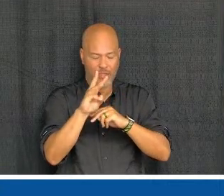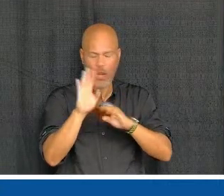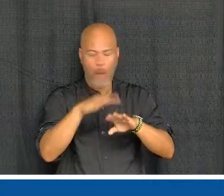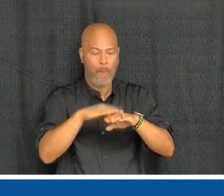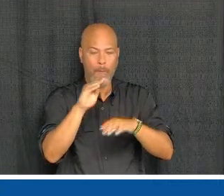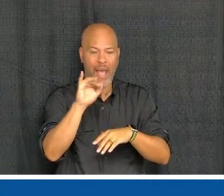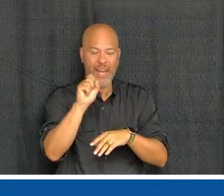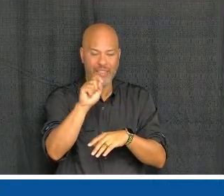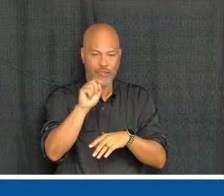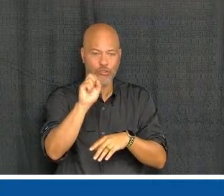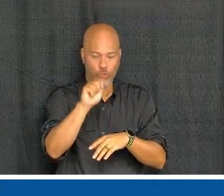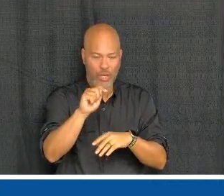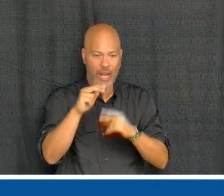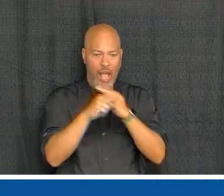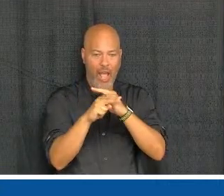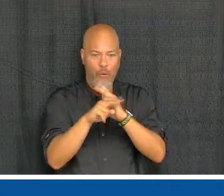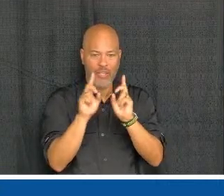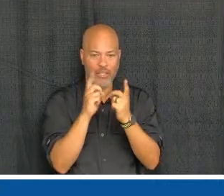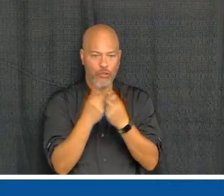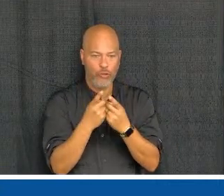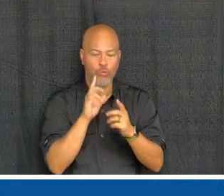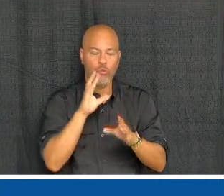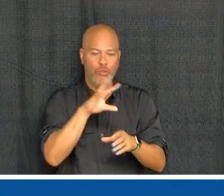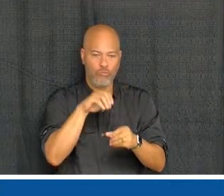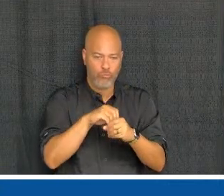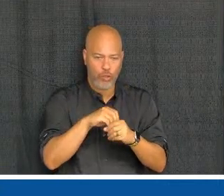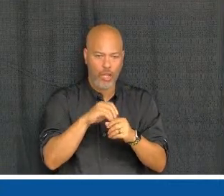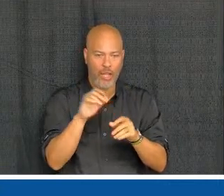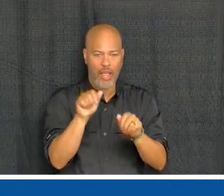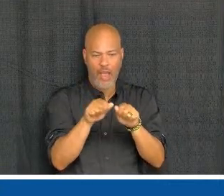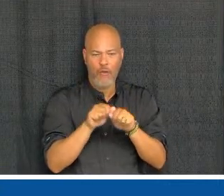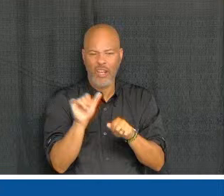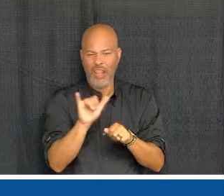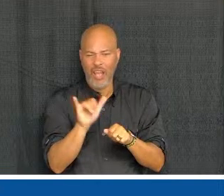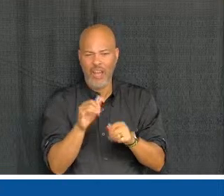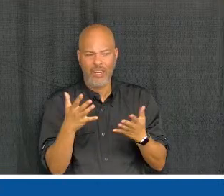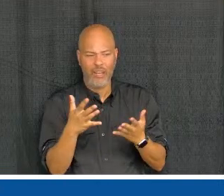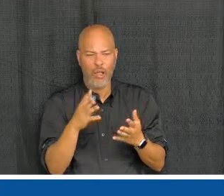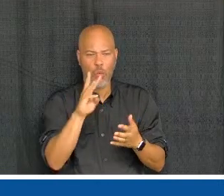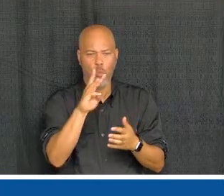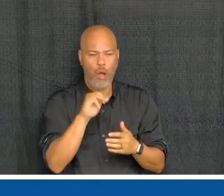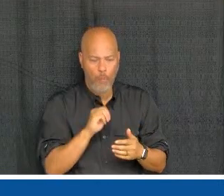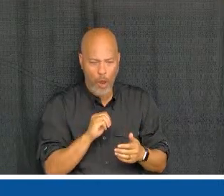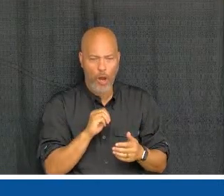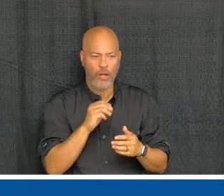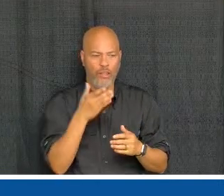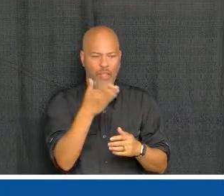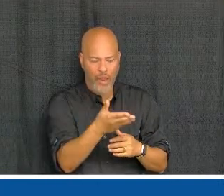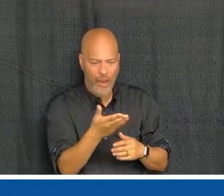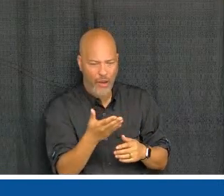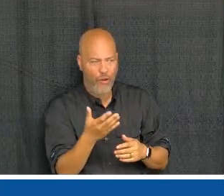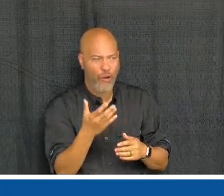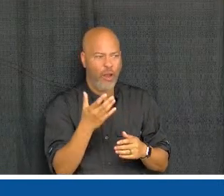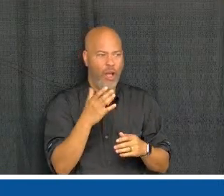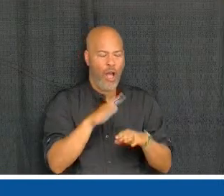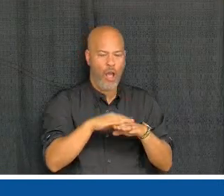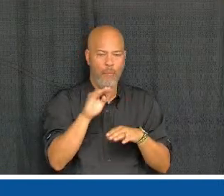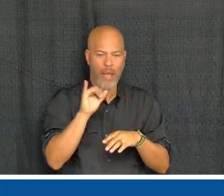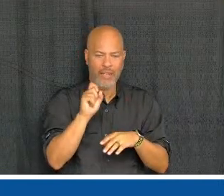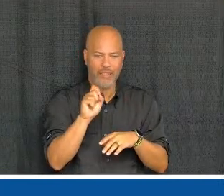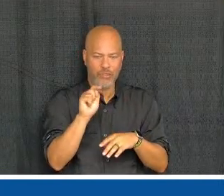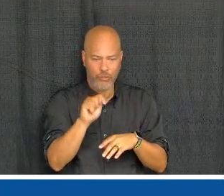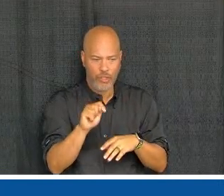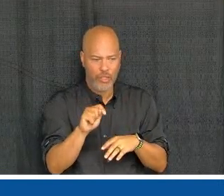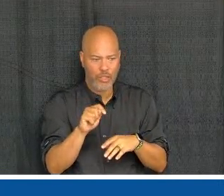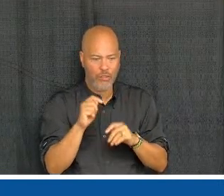Madison Street Highway District, which encompasses areas such as the Walmart that's out there on Madison Street,